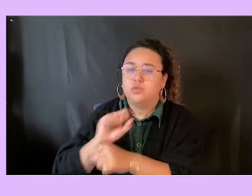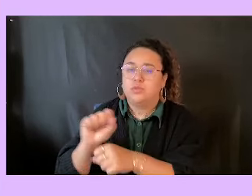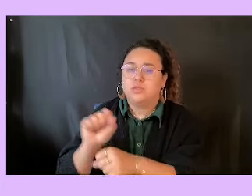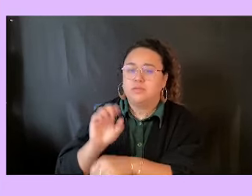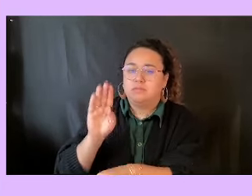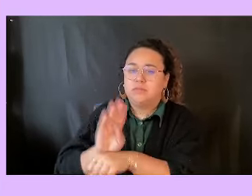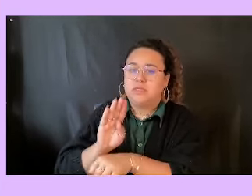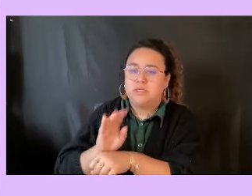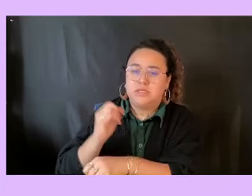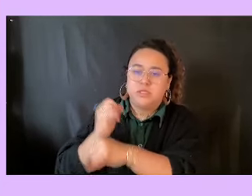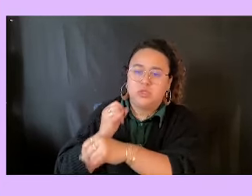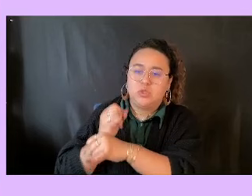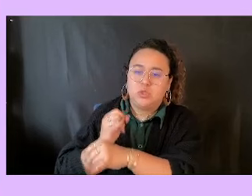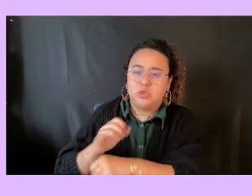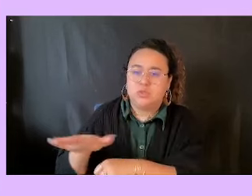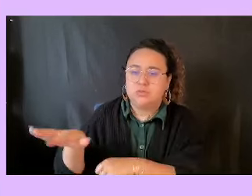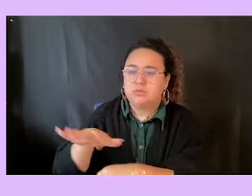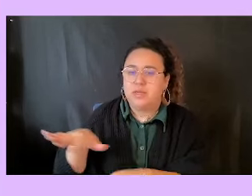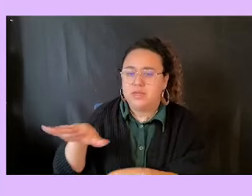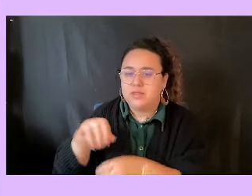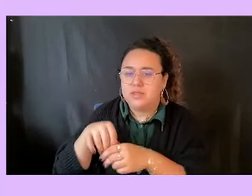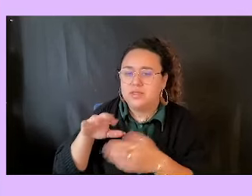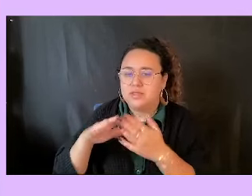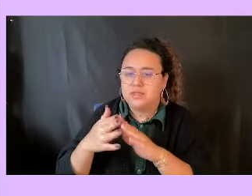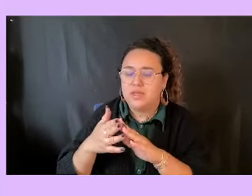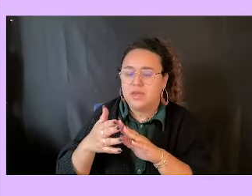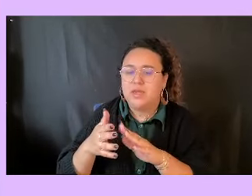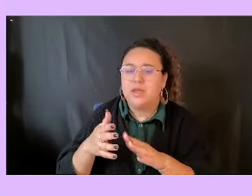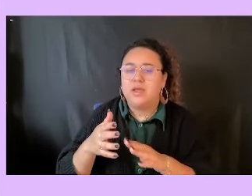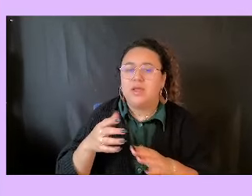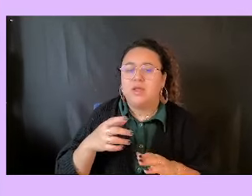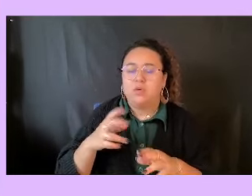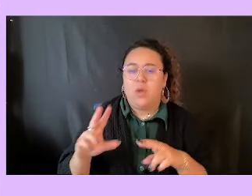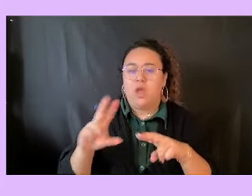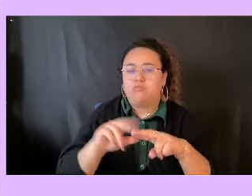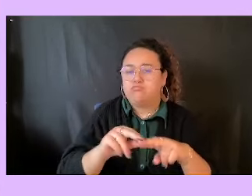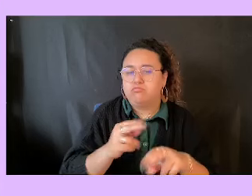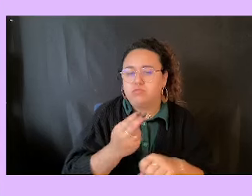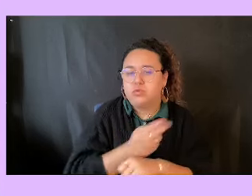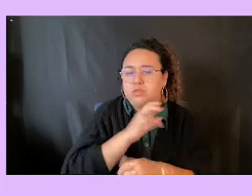city can kind of operate on that. We're doing this